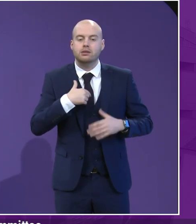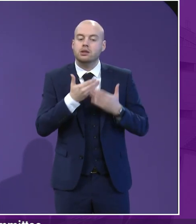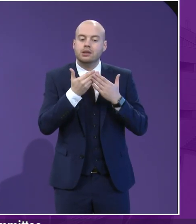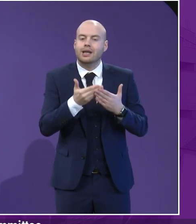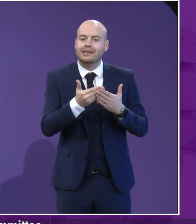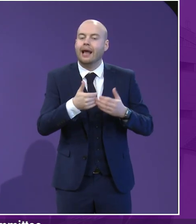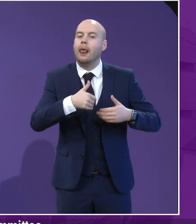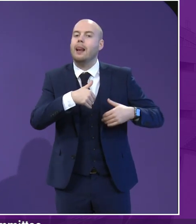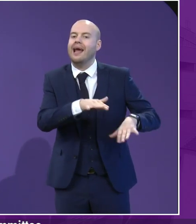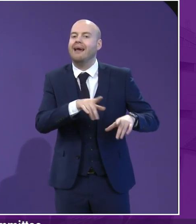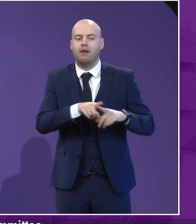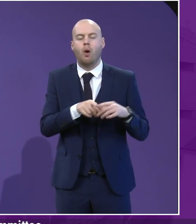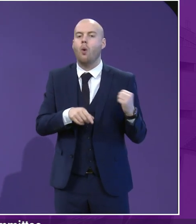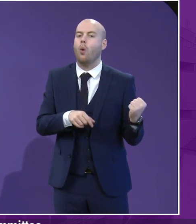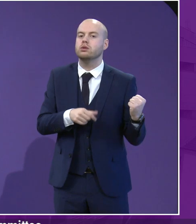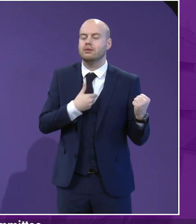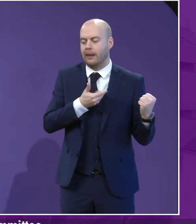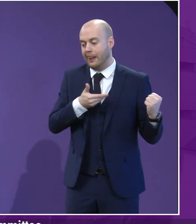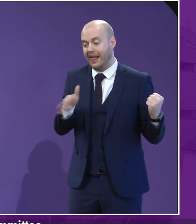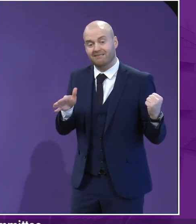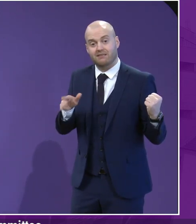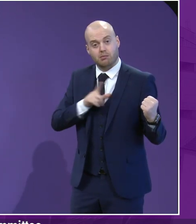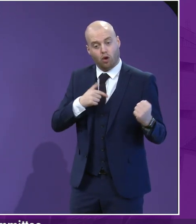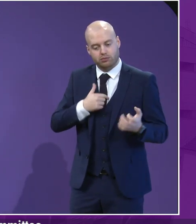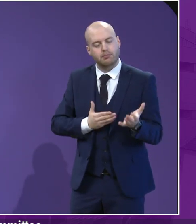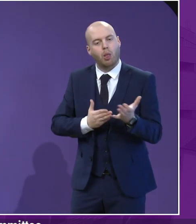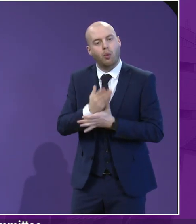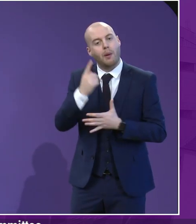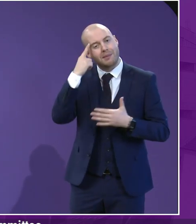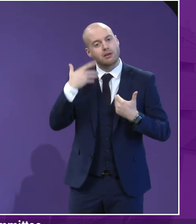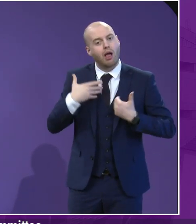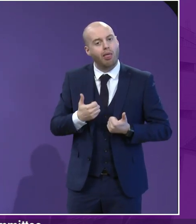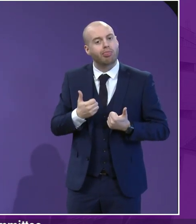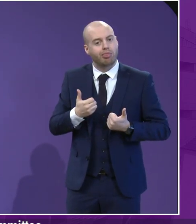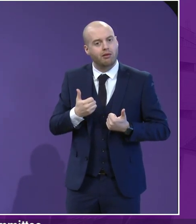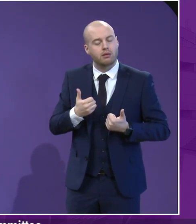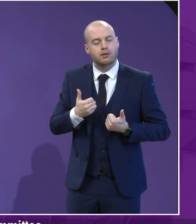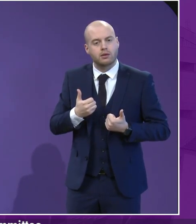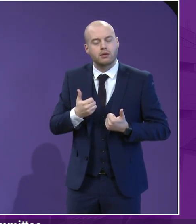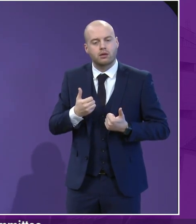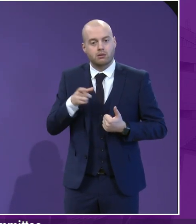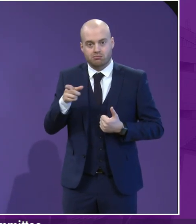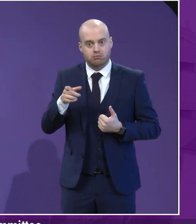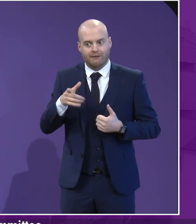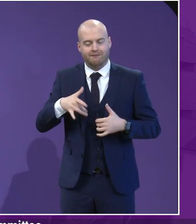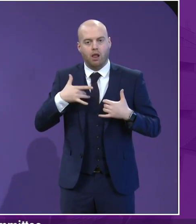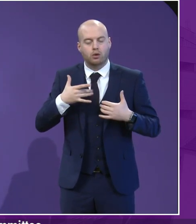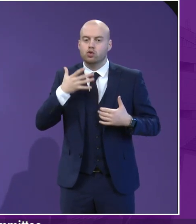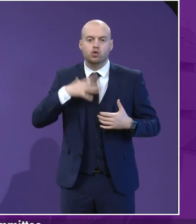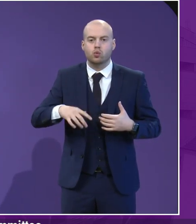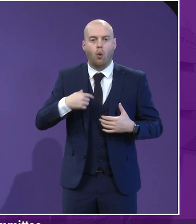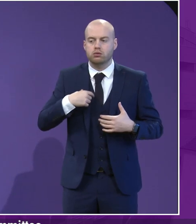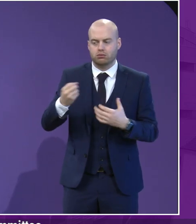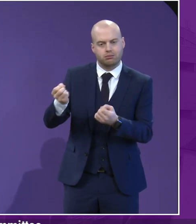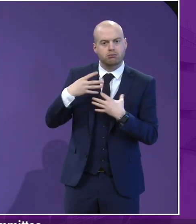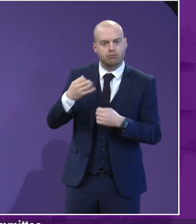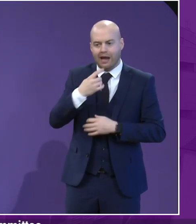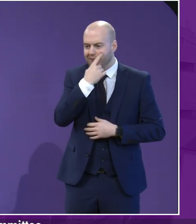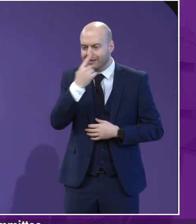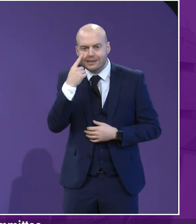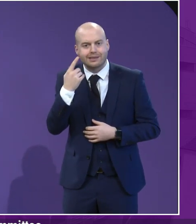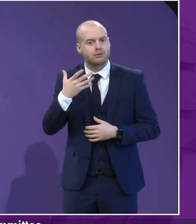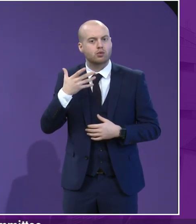mechanisms that are in place, but it could be different institution-wide. But I know that, again, I've supported a lot of people on the helpline who have